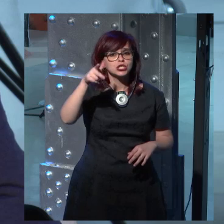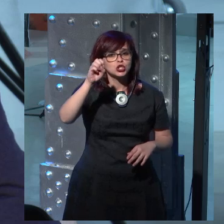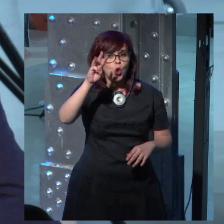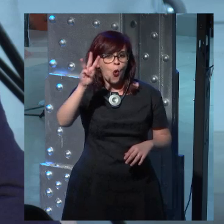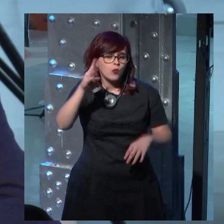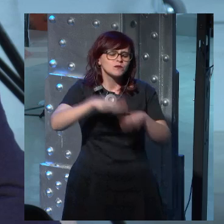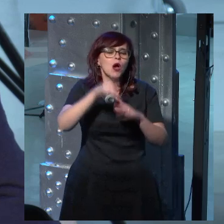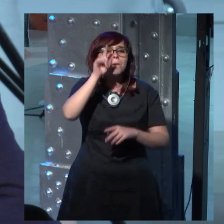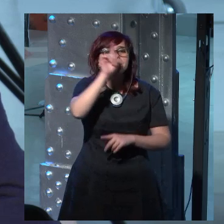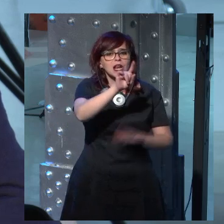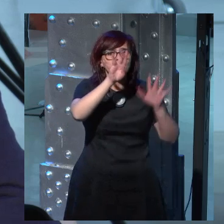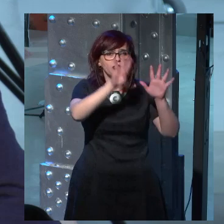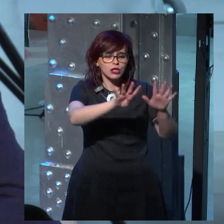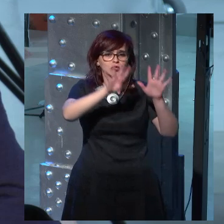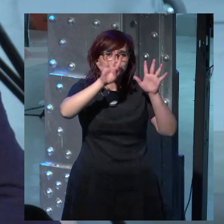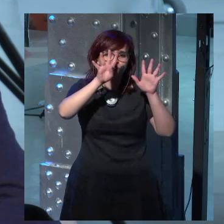1991 through 95.